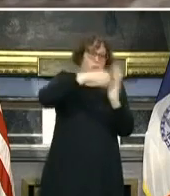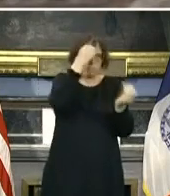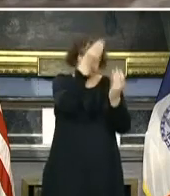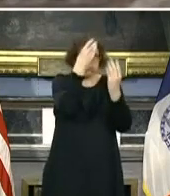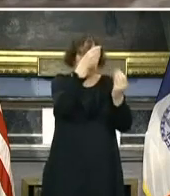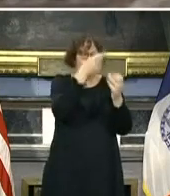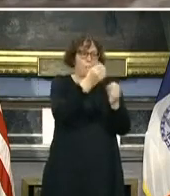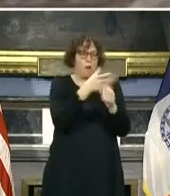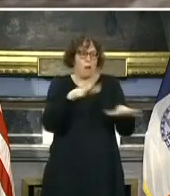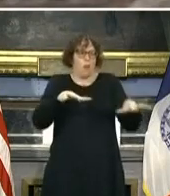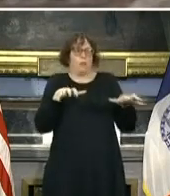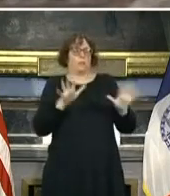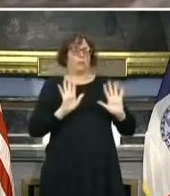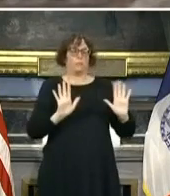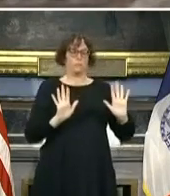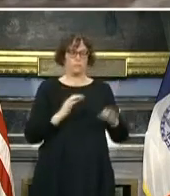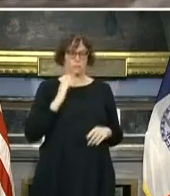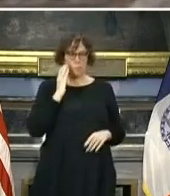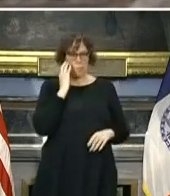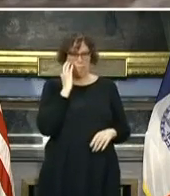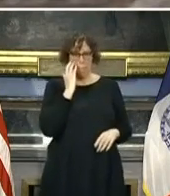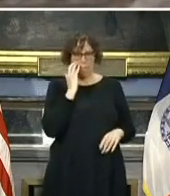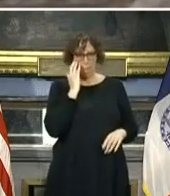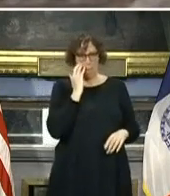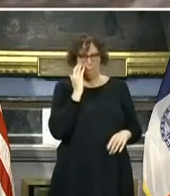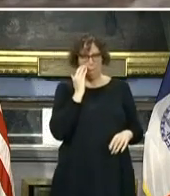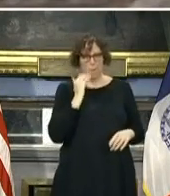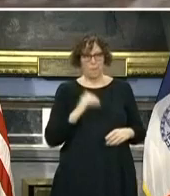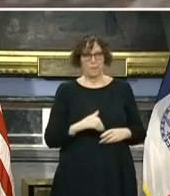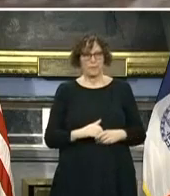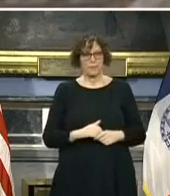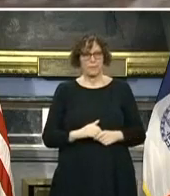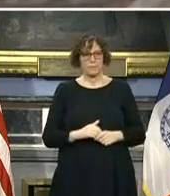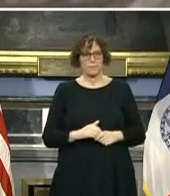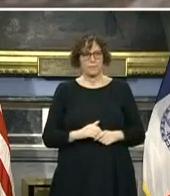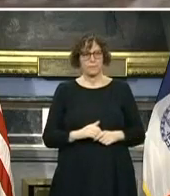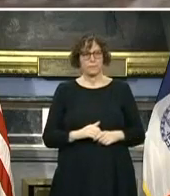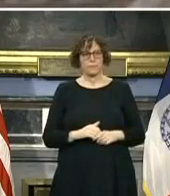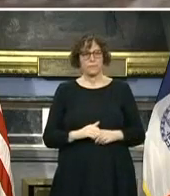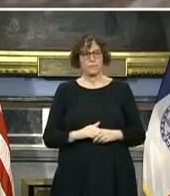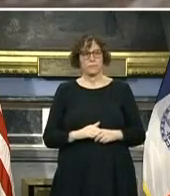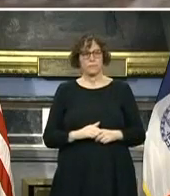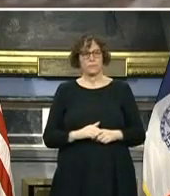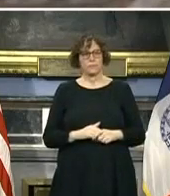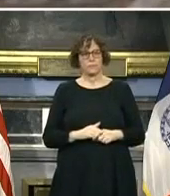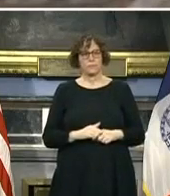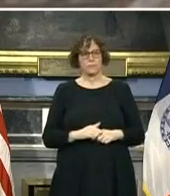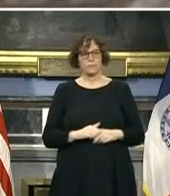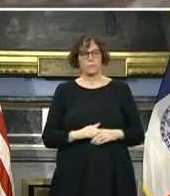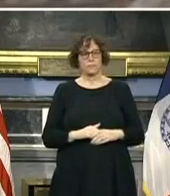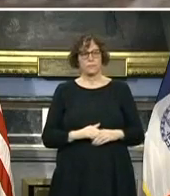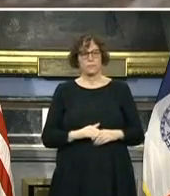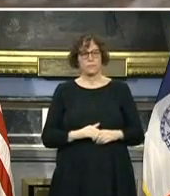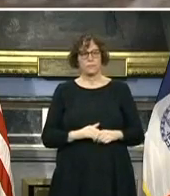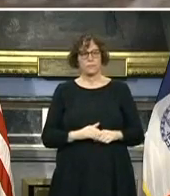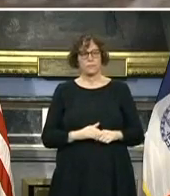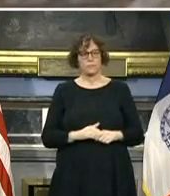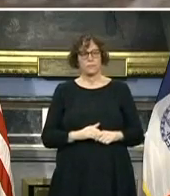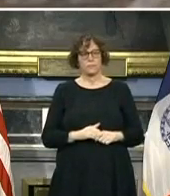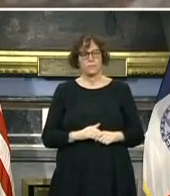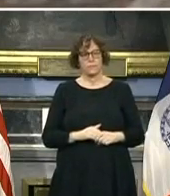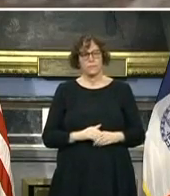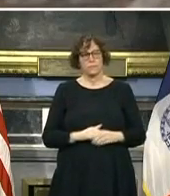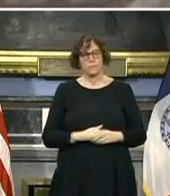have the capacity we need. Go ahead. Yeah. I know you don't want to go into detail. There's going to be a